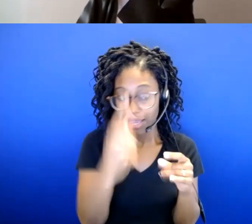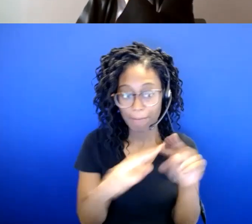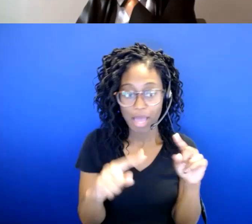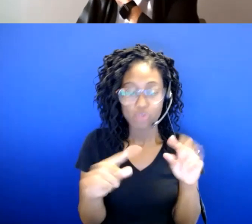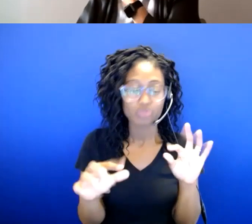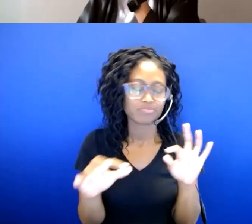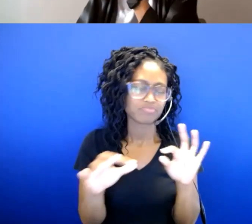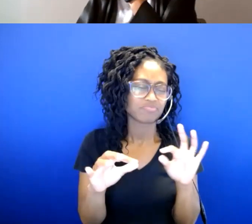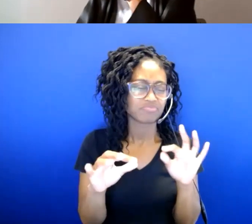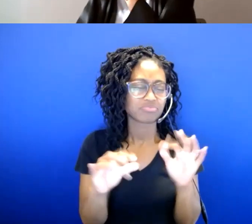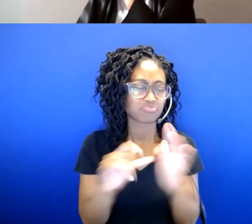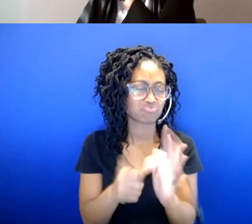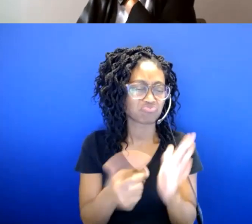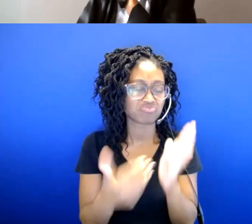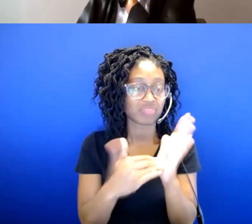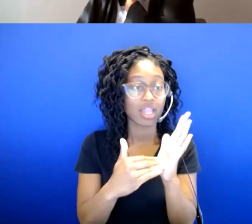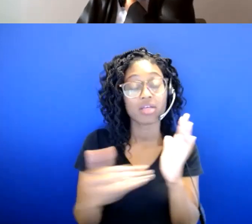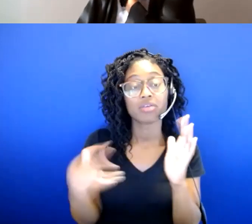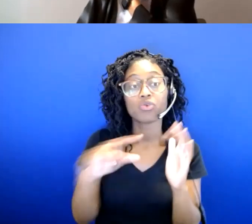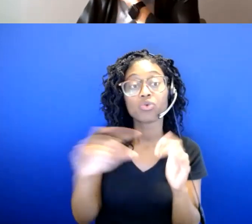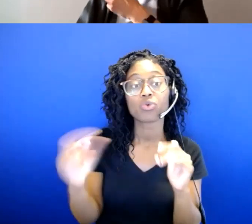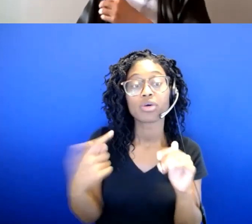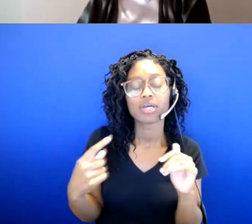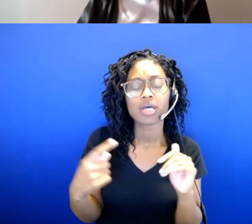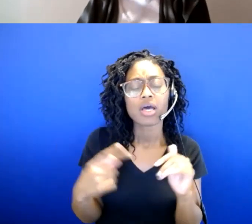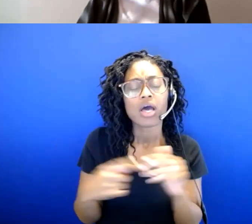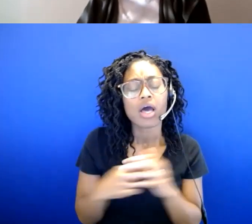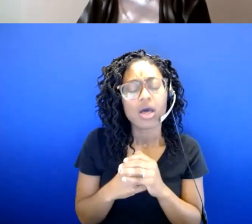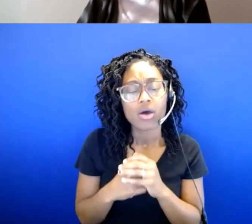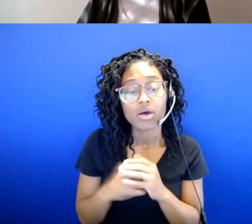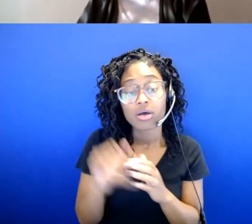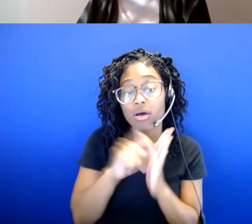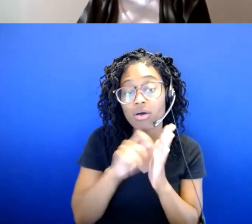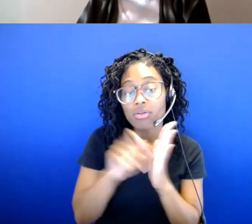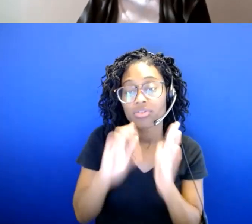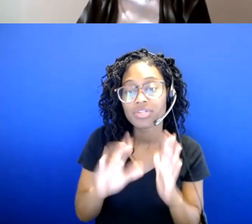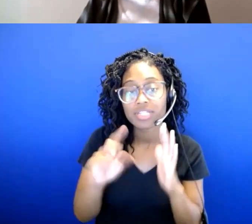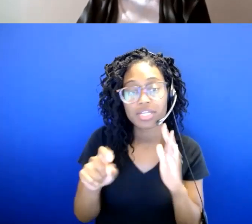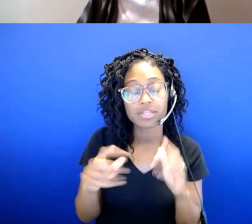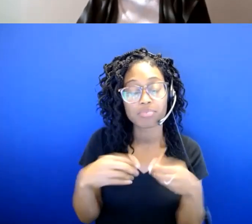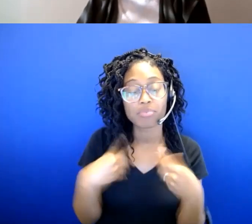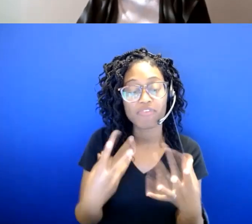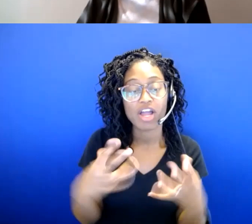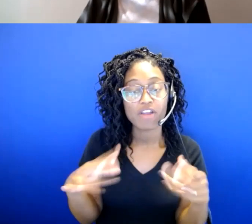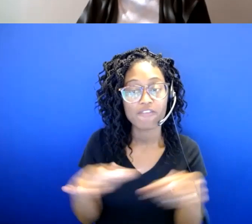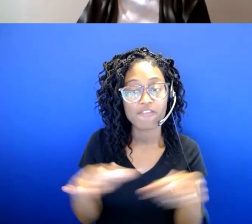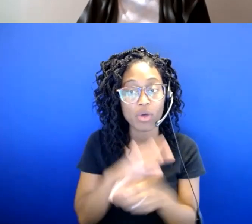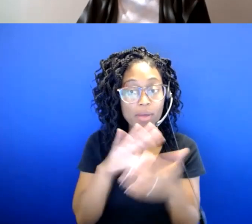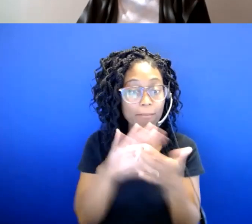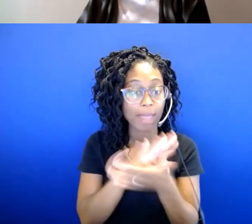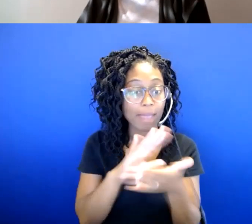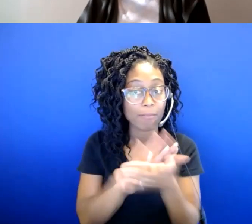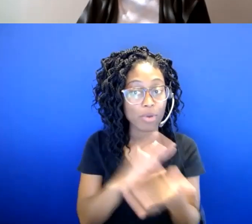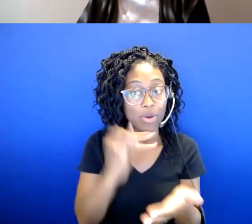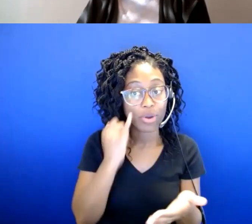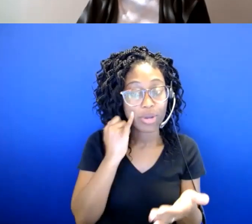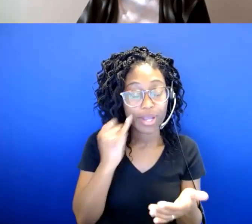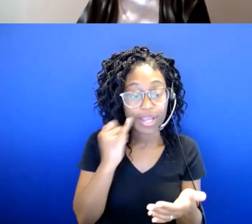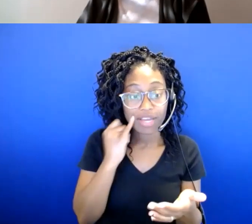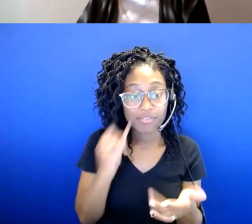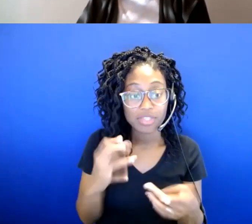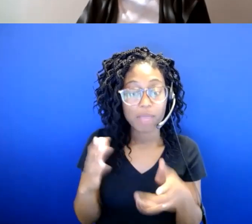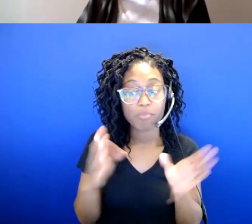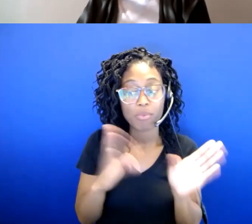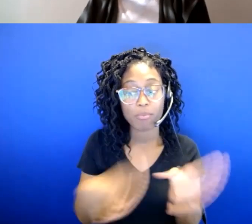again. I think the question is do authors need to provide a full paper if they are preparing an